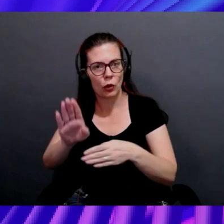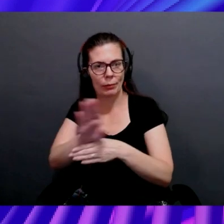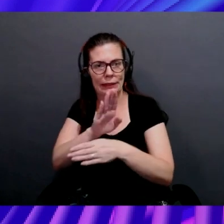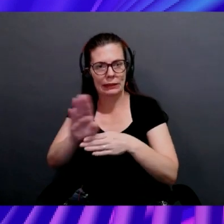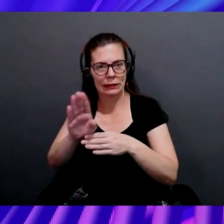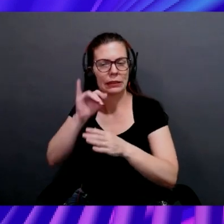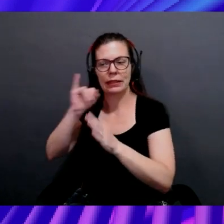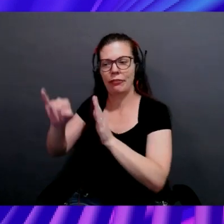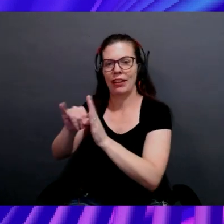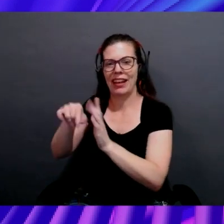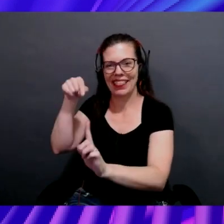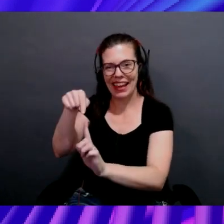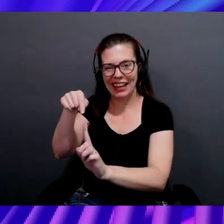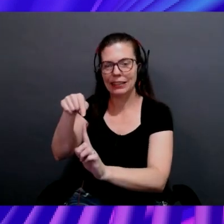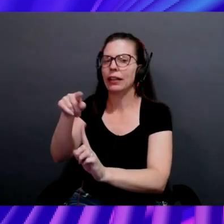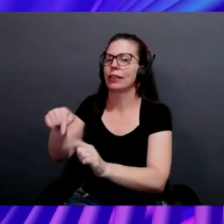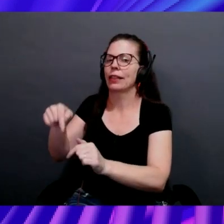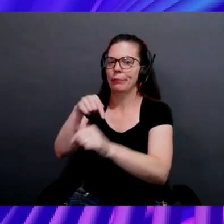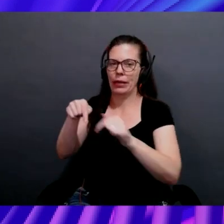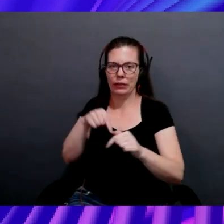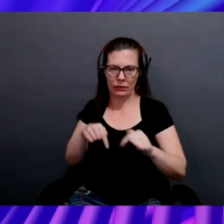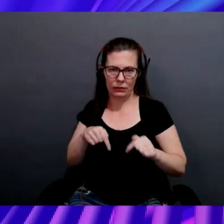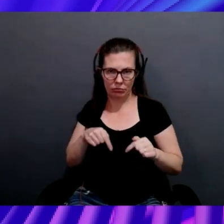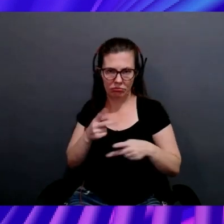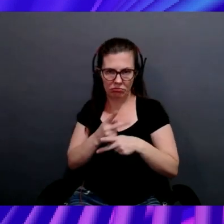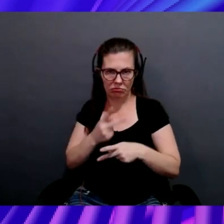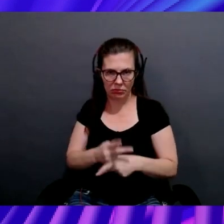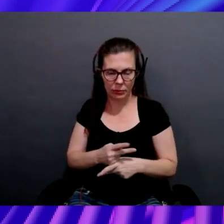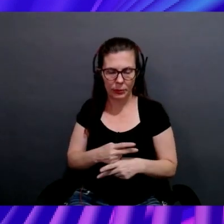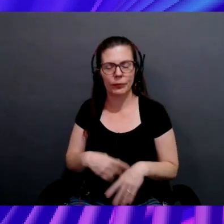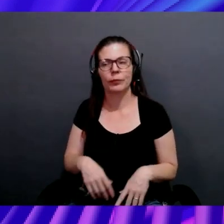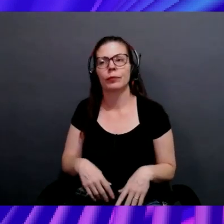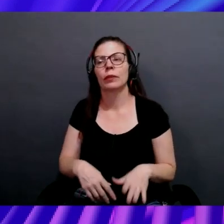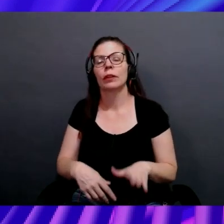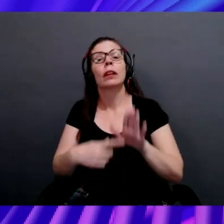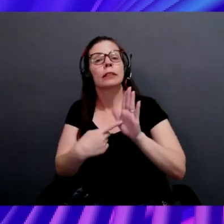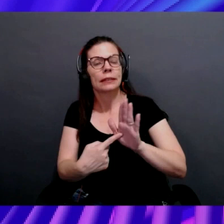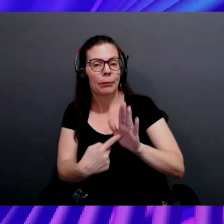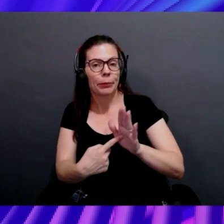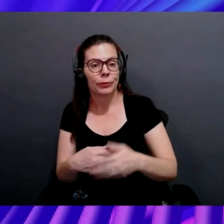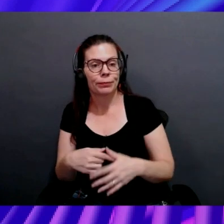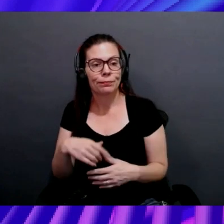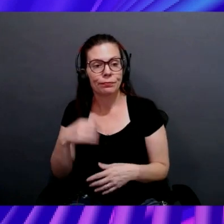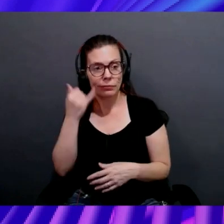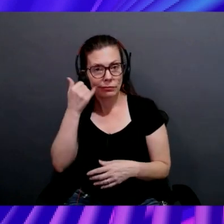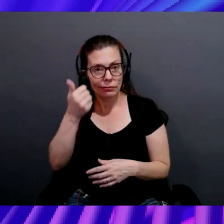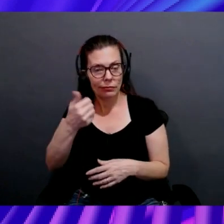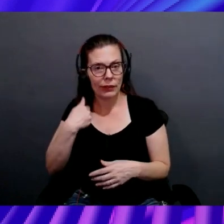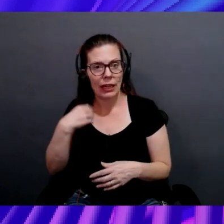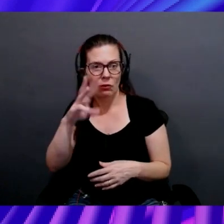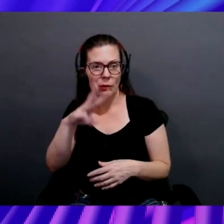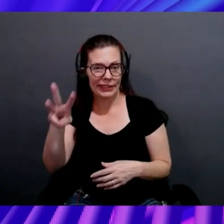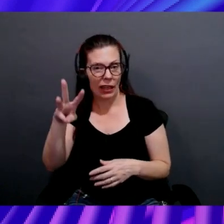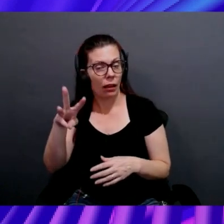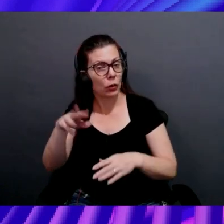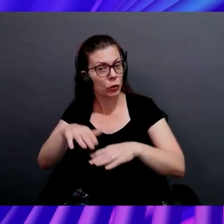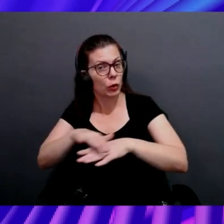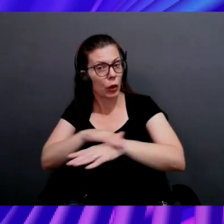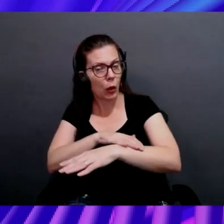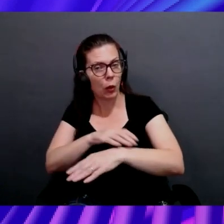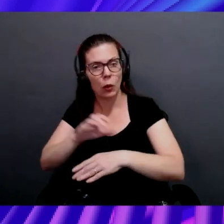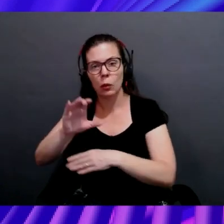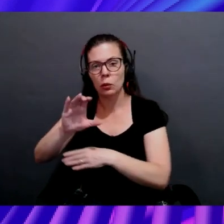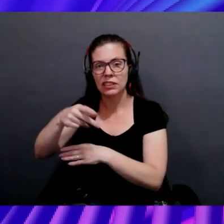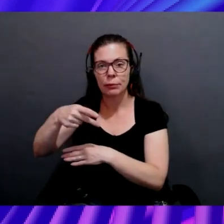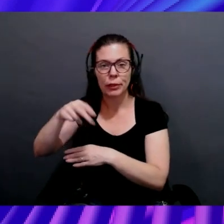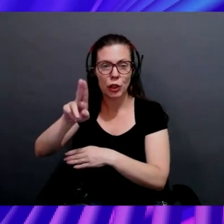work backwards. So for example, if you're somebody who has a website that becomes slow, if your CPUs are overloaded